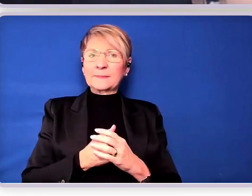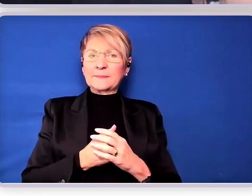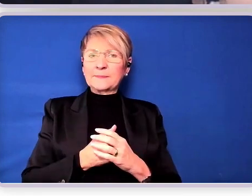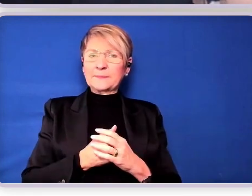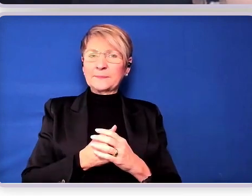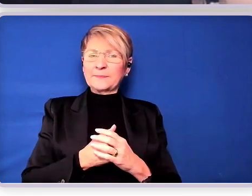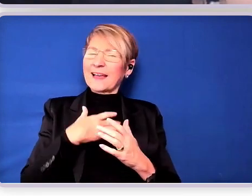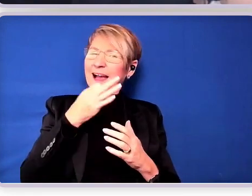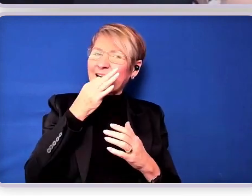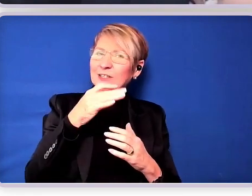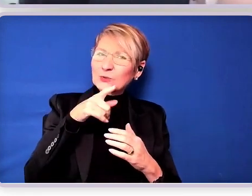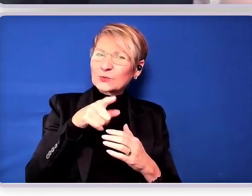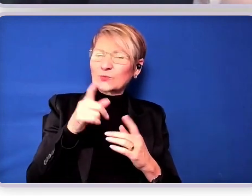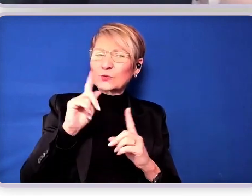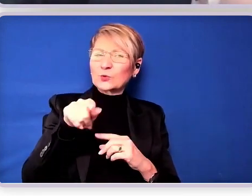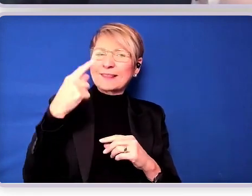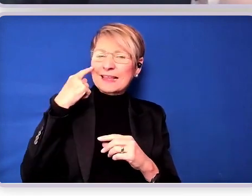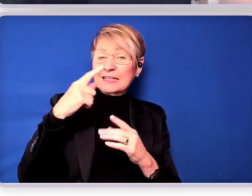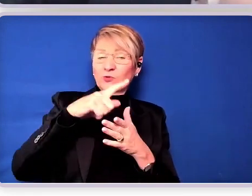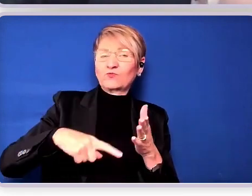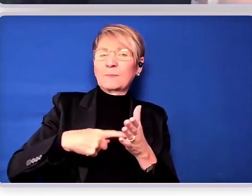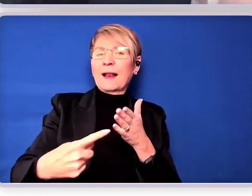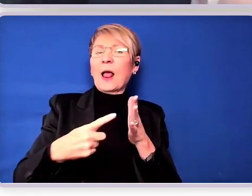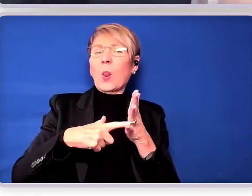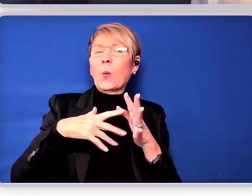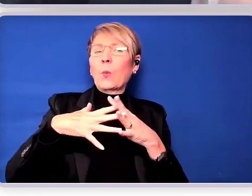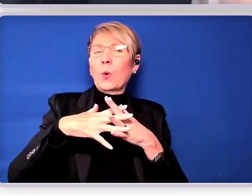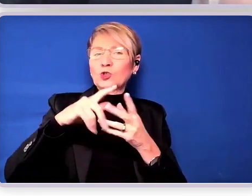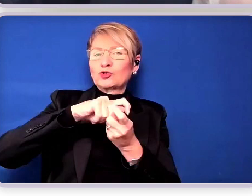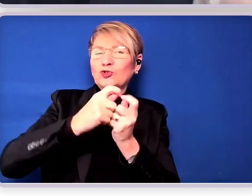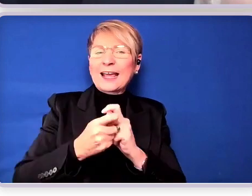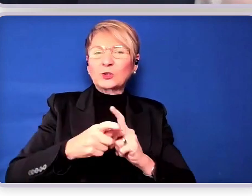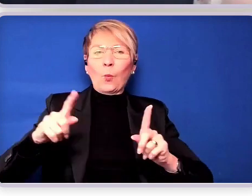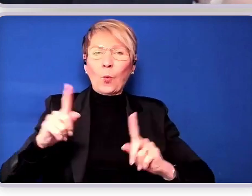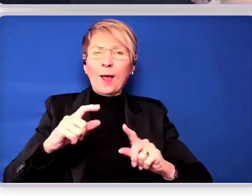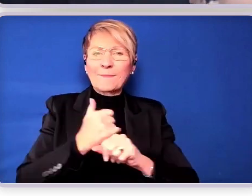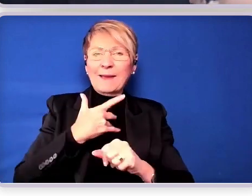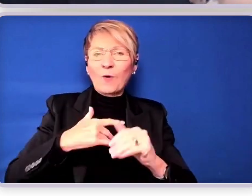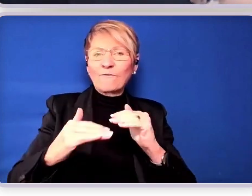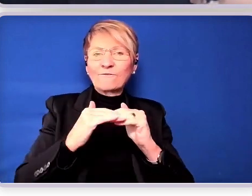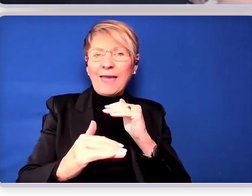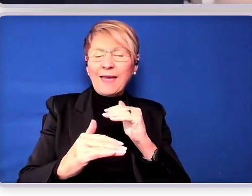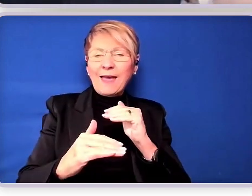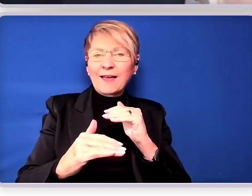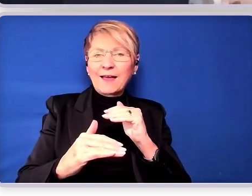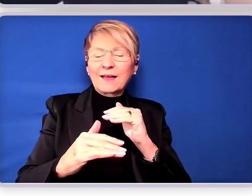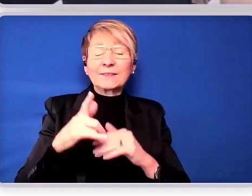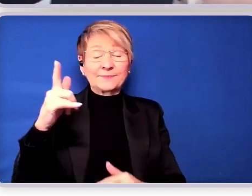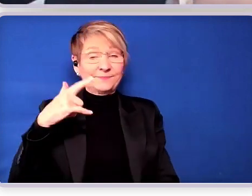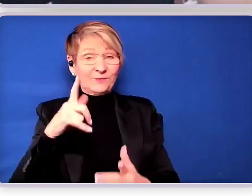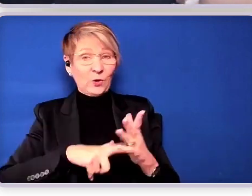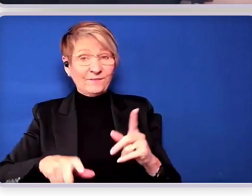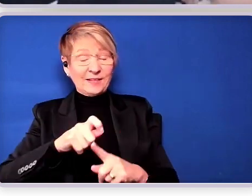to make them stronger and fairer for people with disabilities? Oh my God, I could probably spend an hour on this